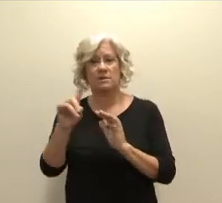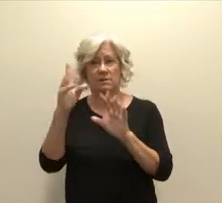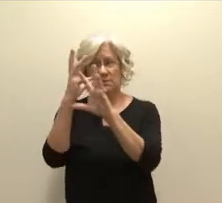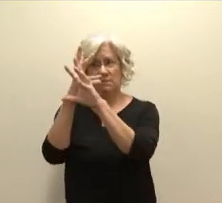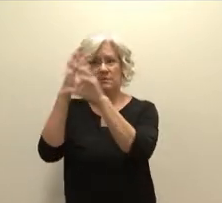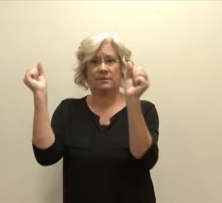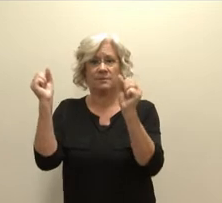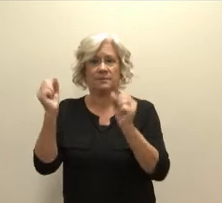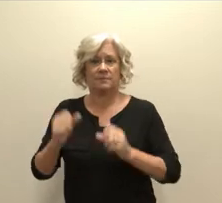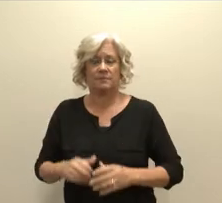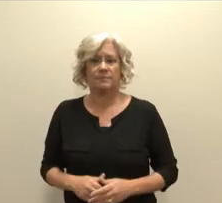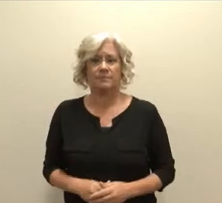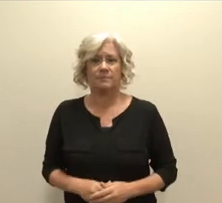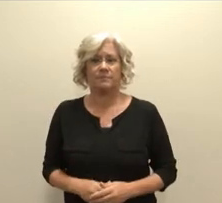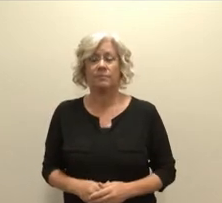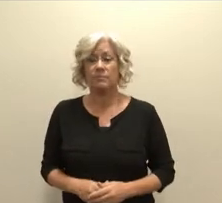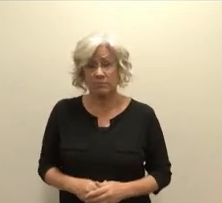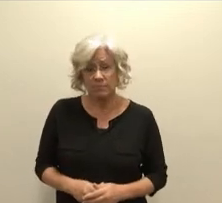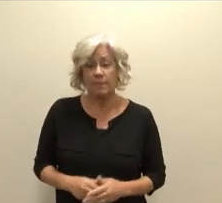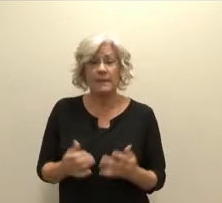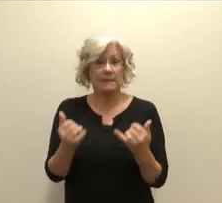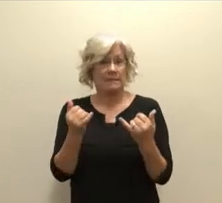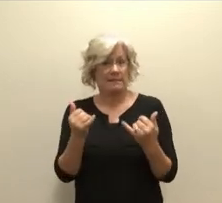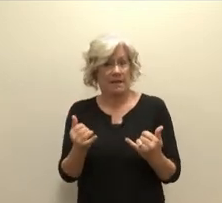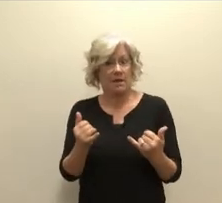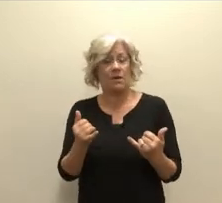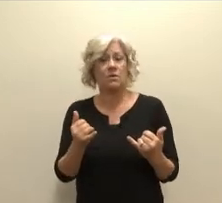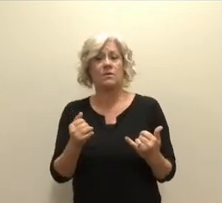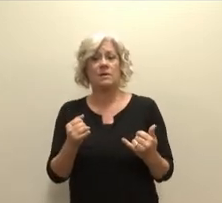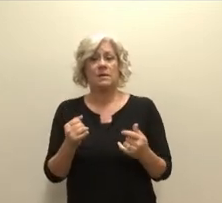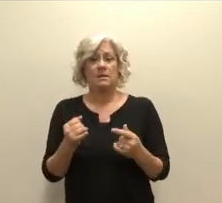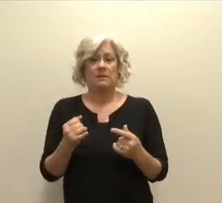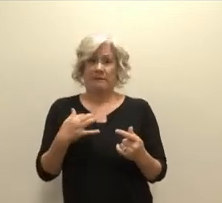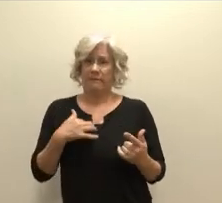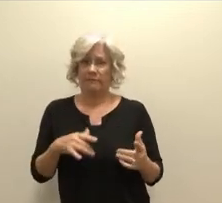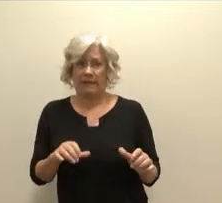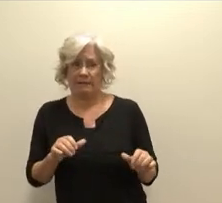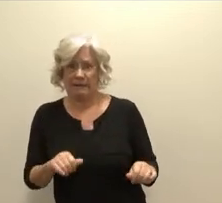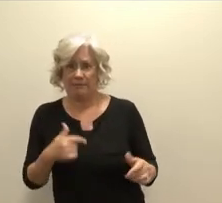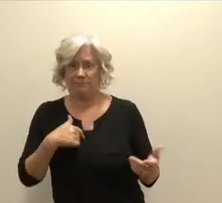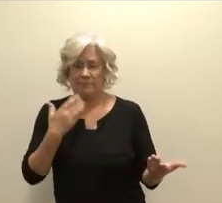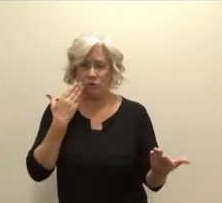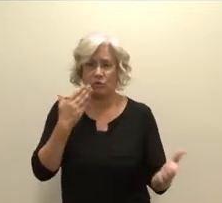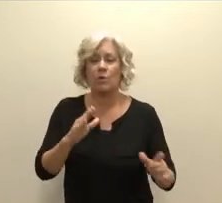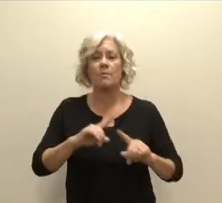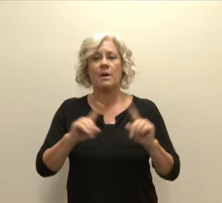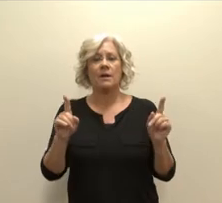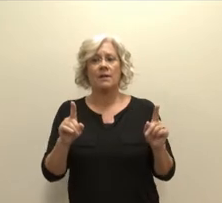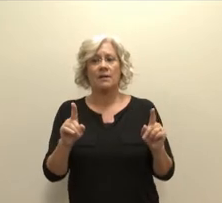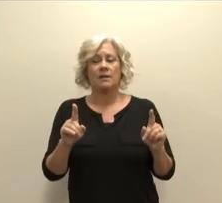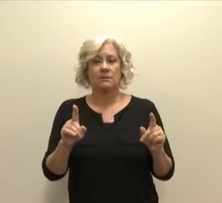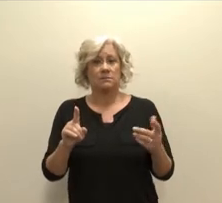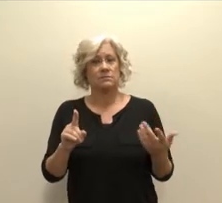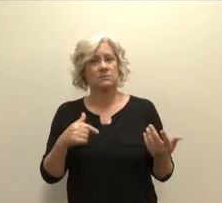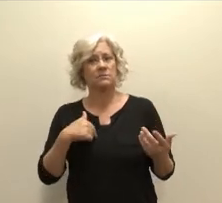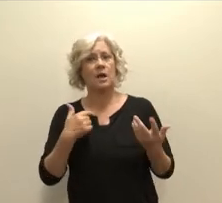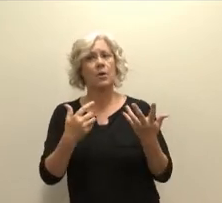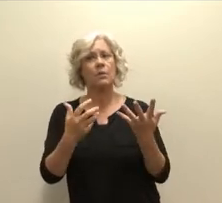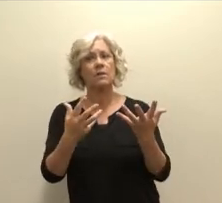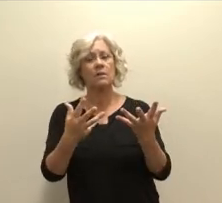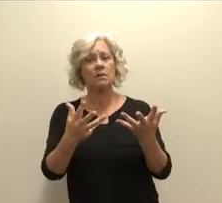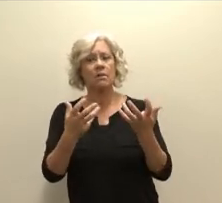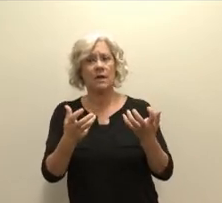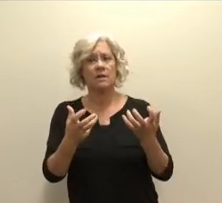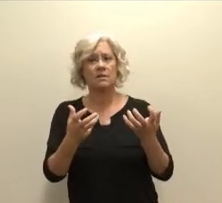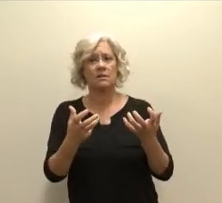superintendent. If I may, he didn't know I was going to do this, but I'd like to insert